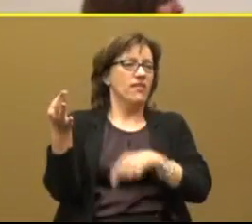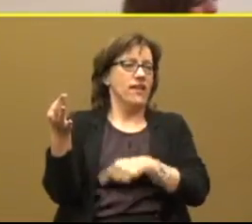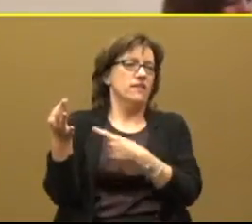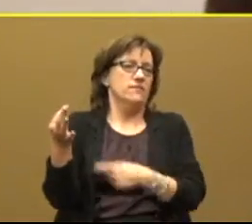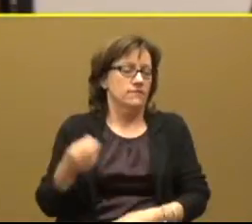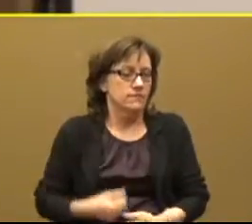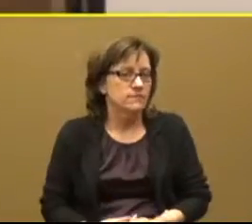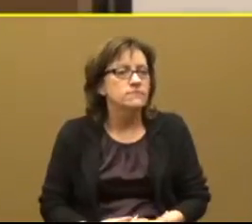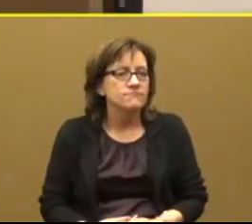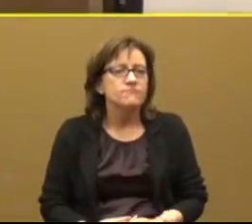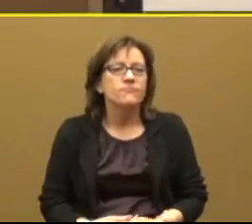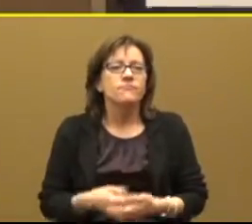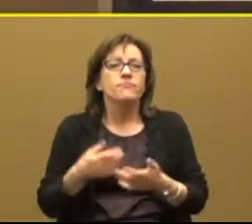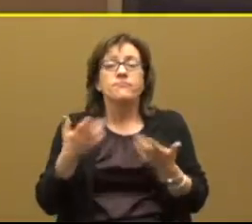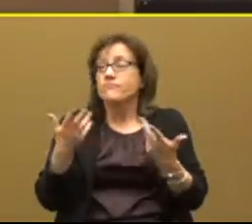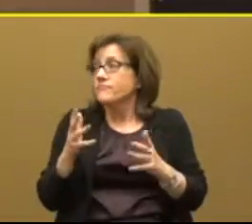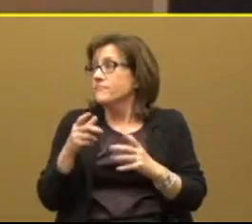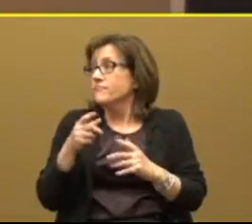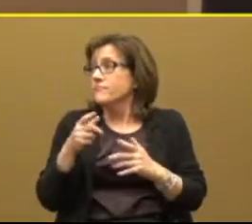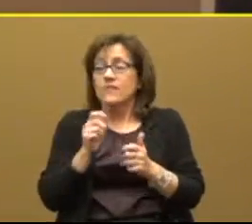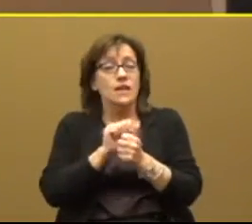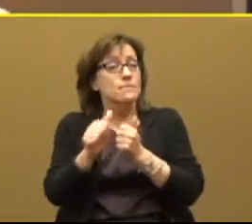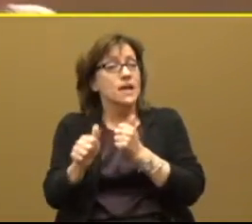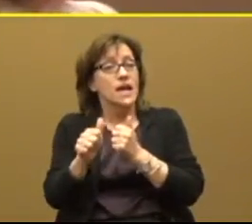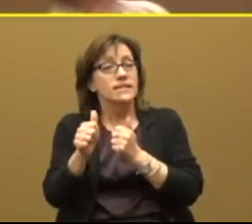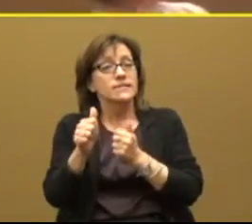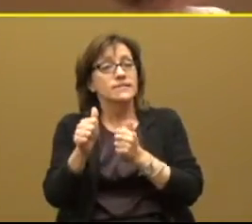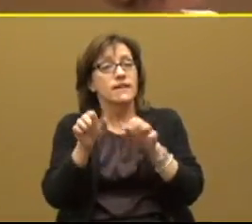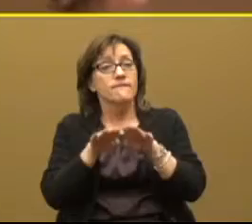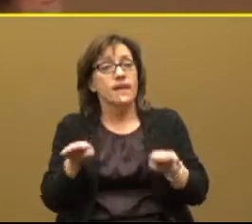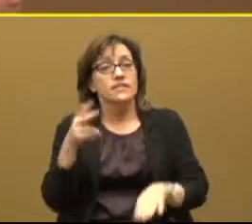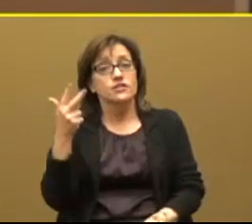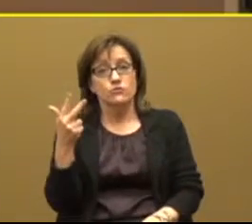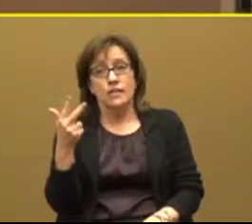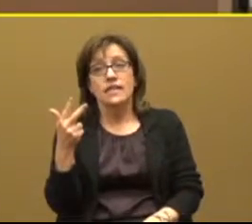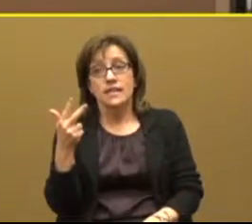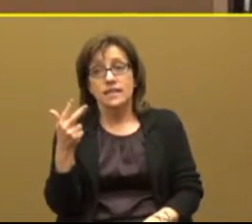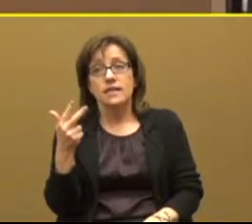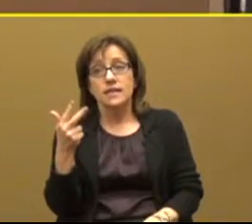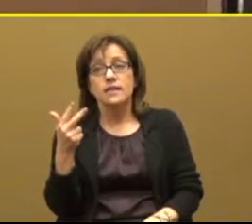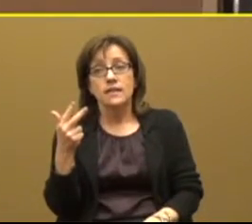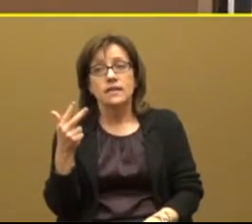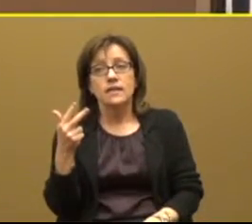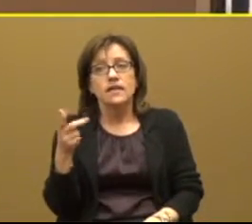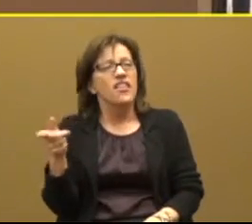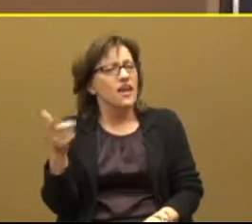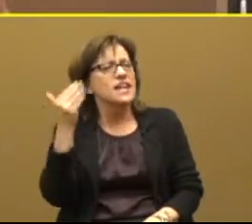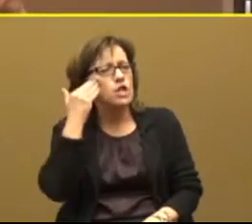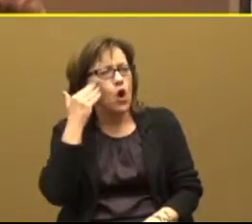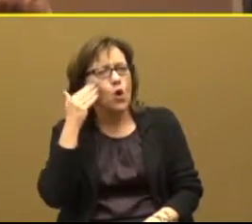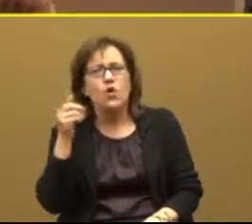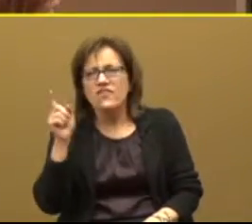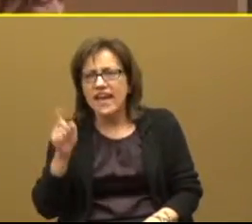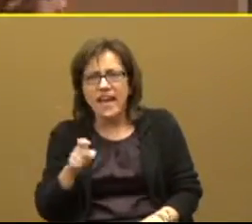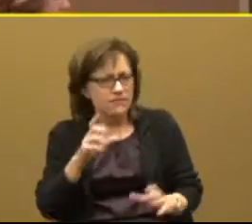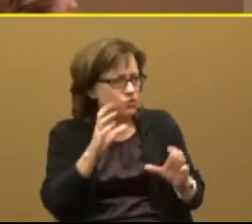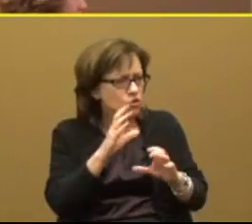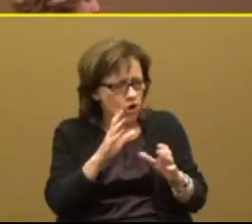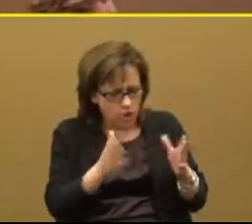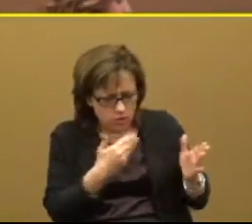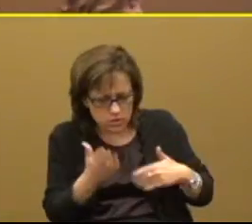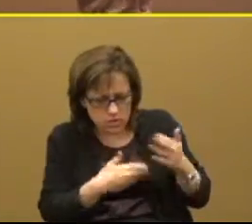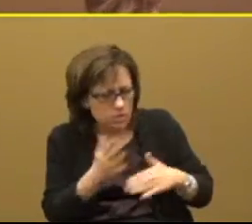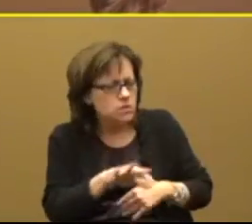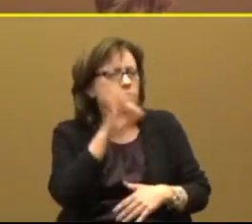I think the good thing is that once they get past phase 3, they know that they have to look. And so those